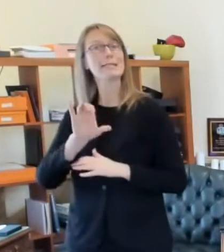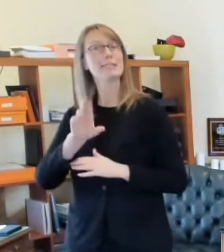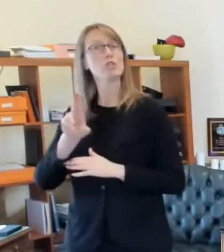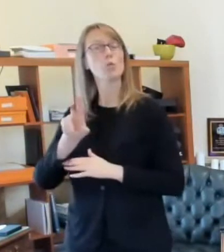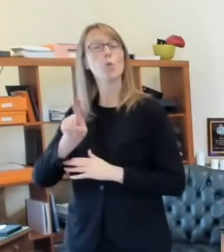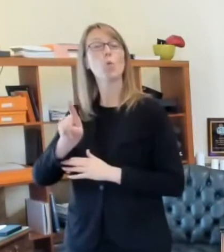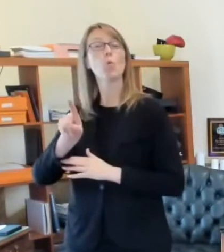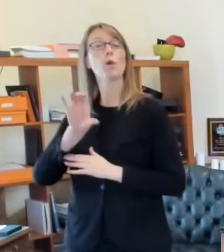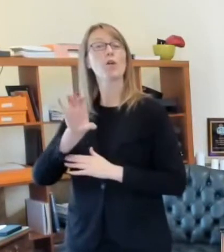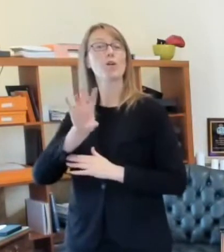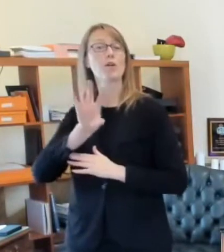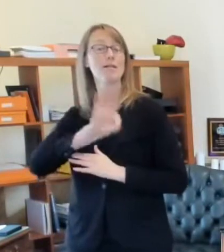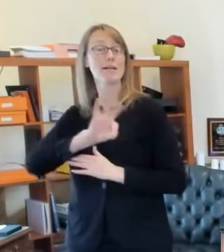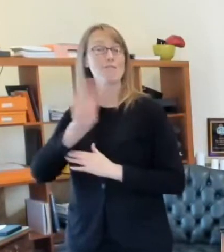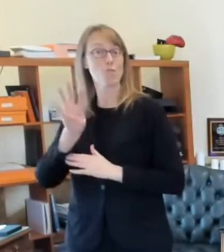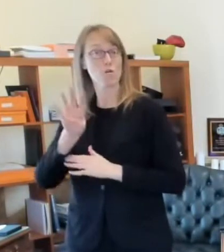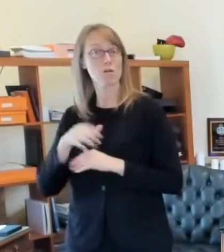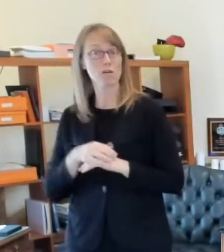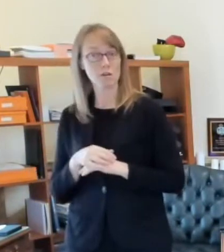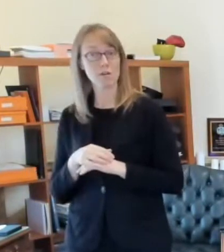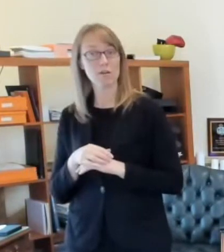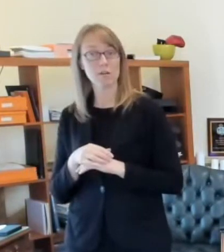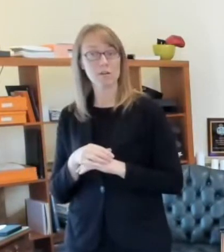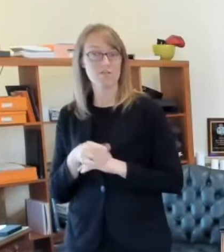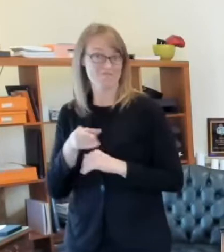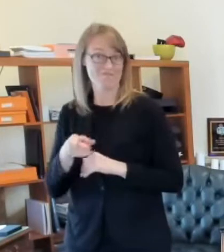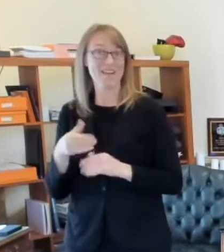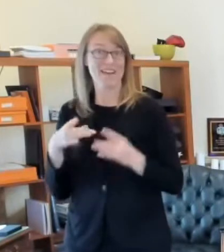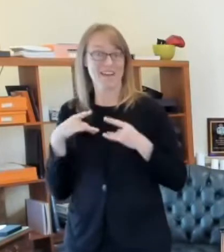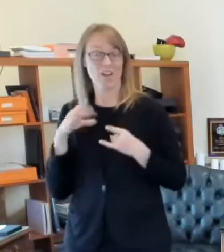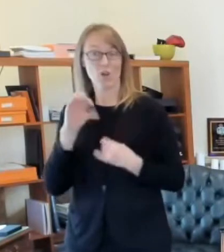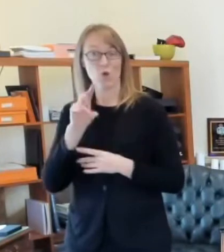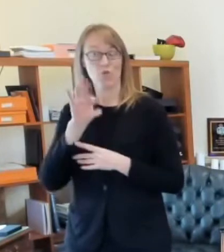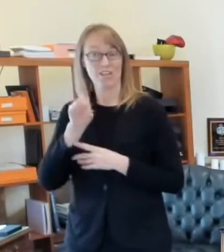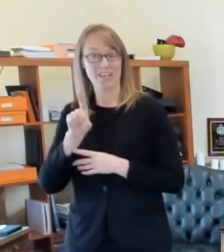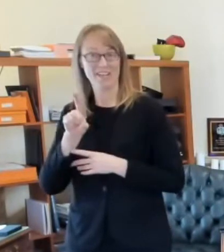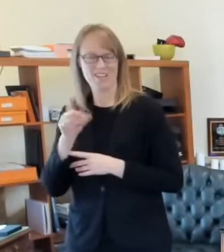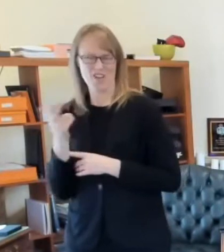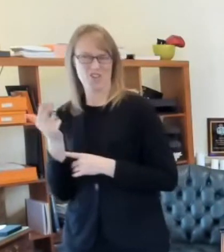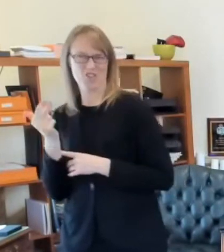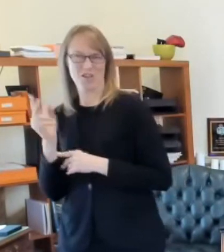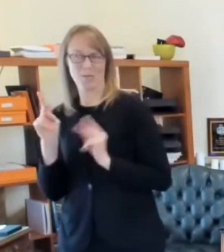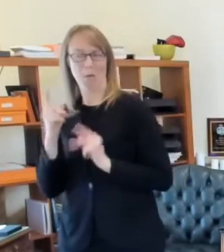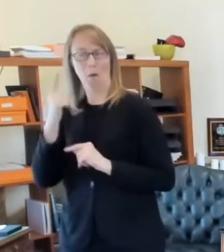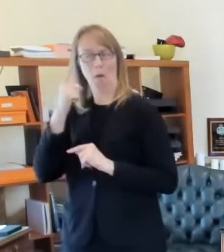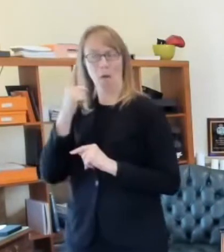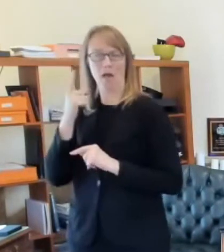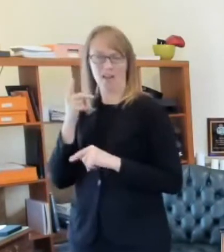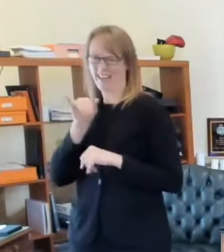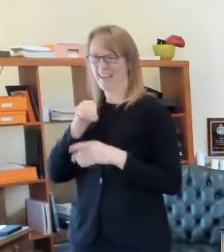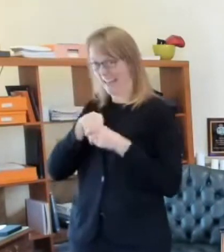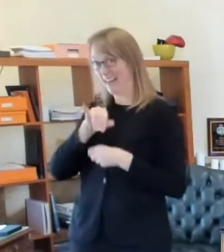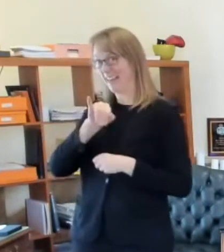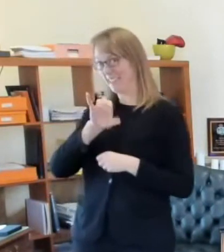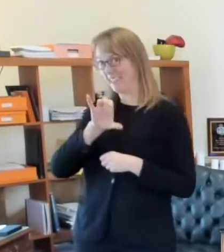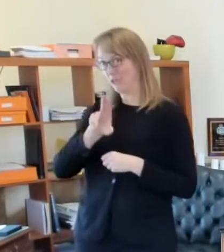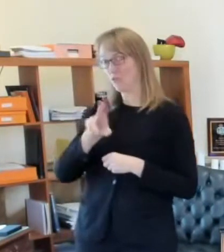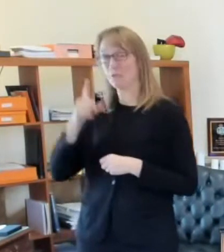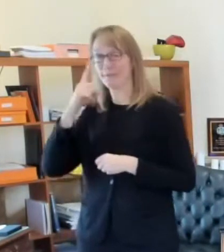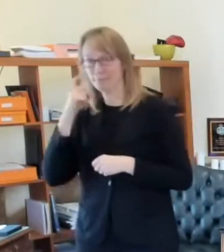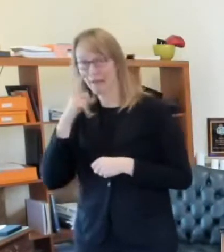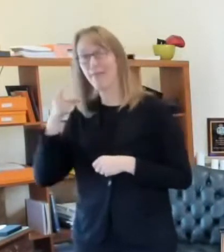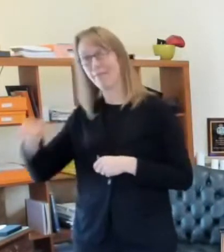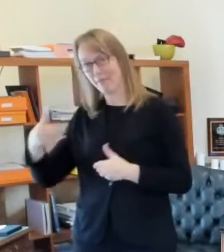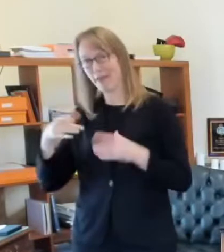194 positive, 13 more suspected, for a total of 207. That's not quite the all-time high,